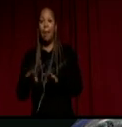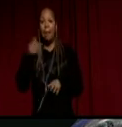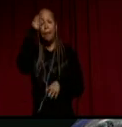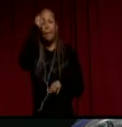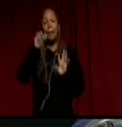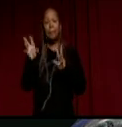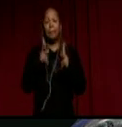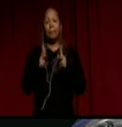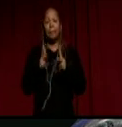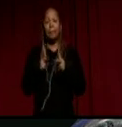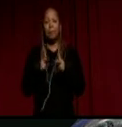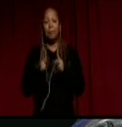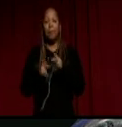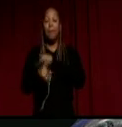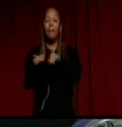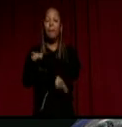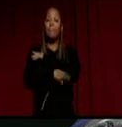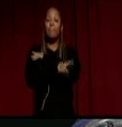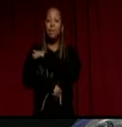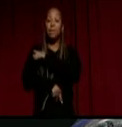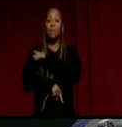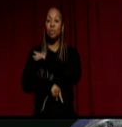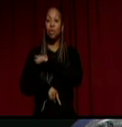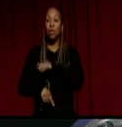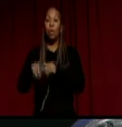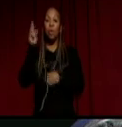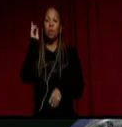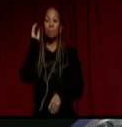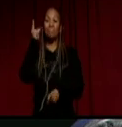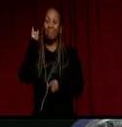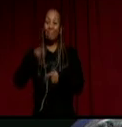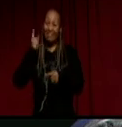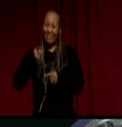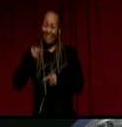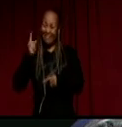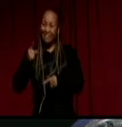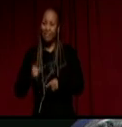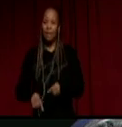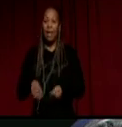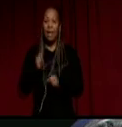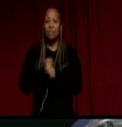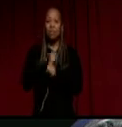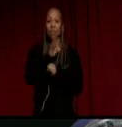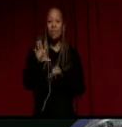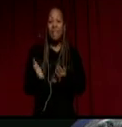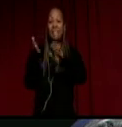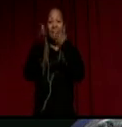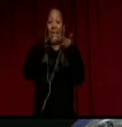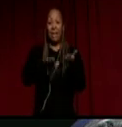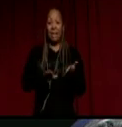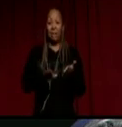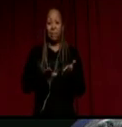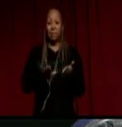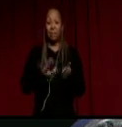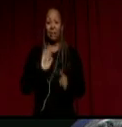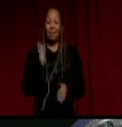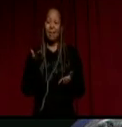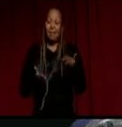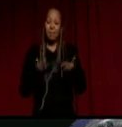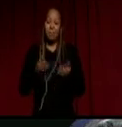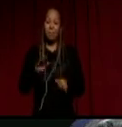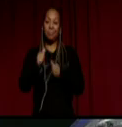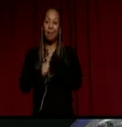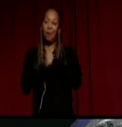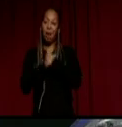are being punished or lectured to as if the coronavirus, us dying from the coronavirus, is somehow